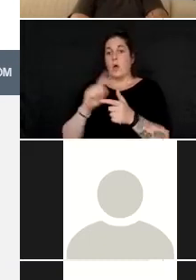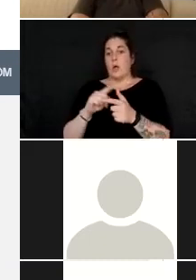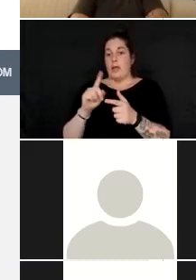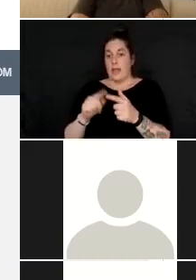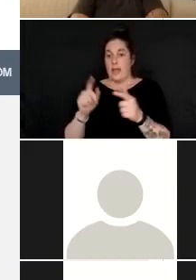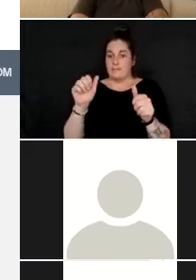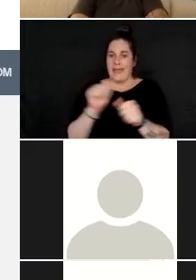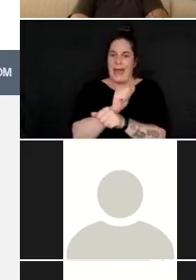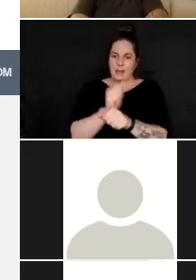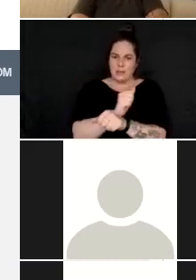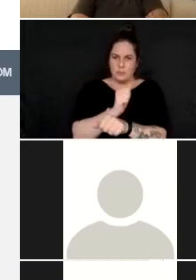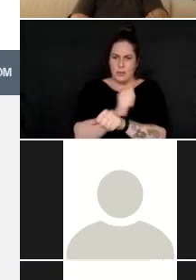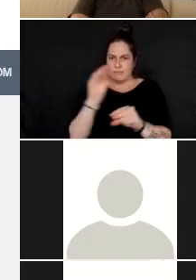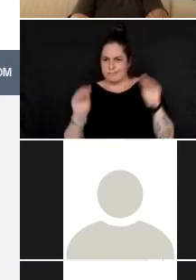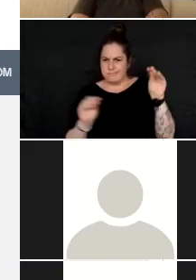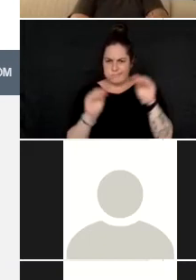by non-conservative forces.